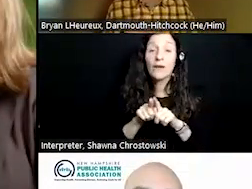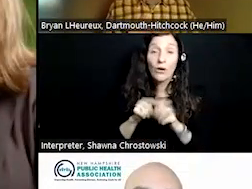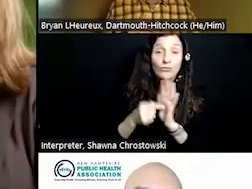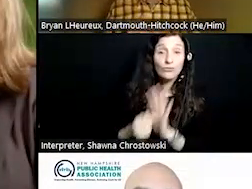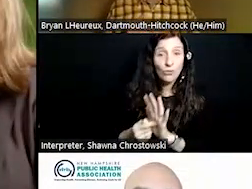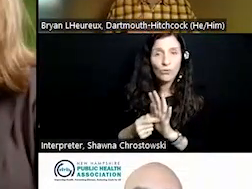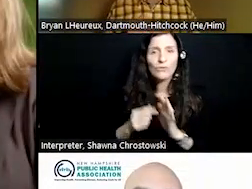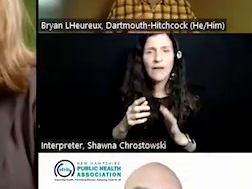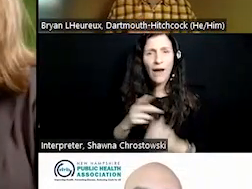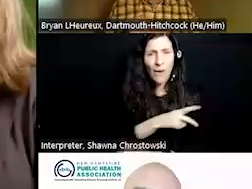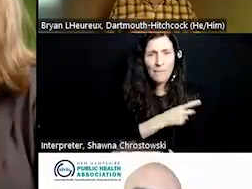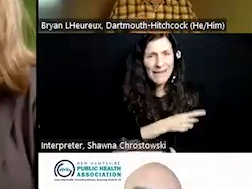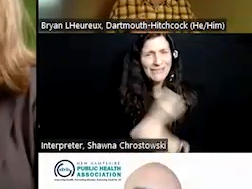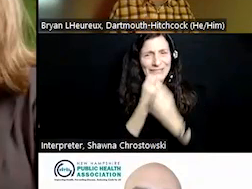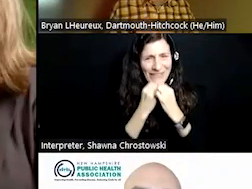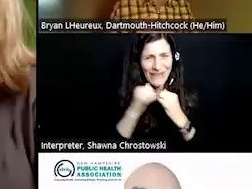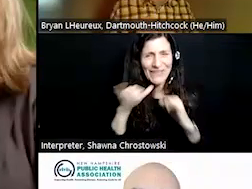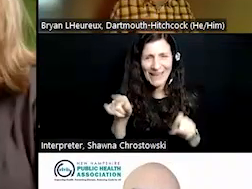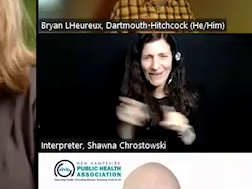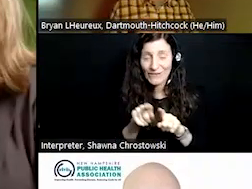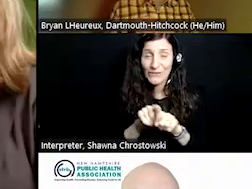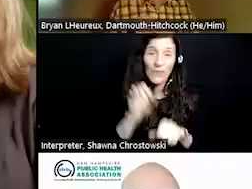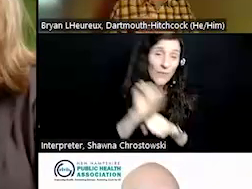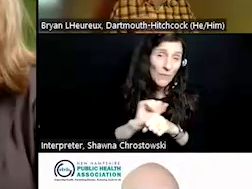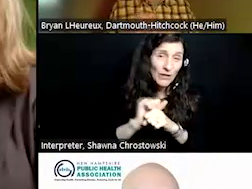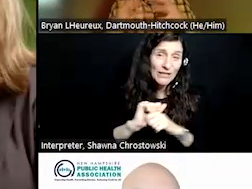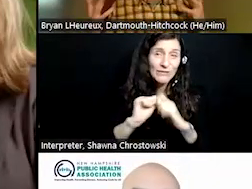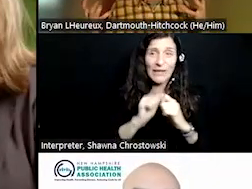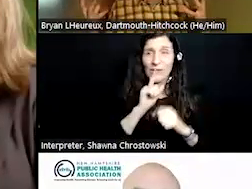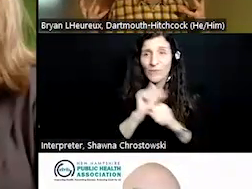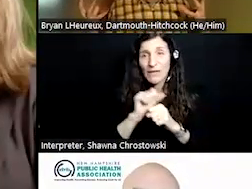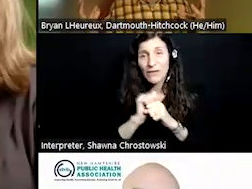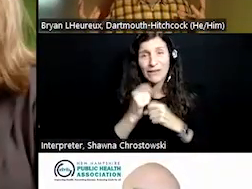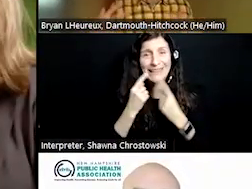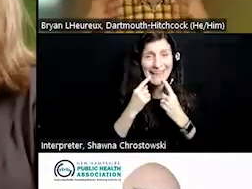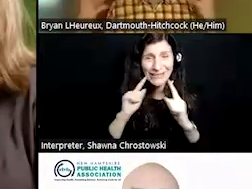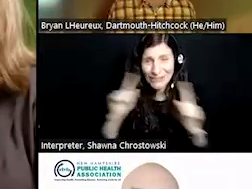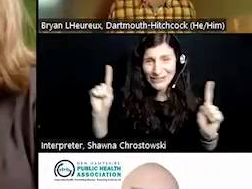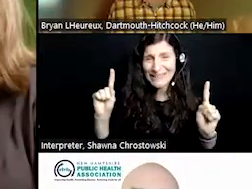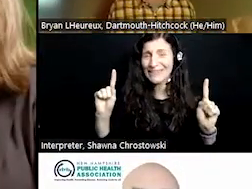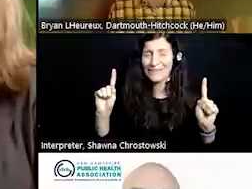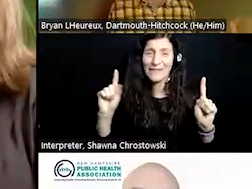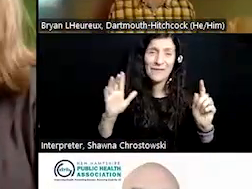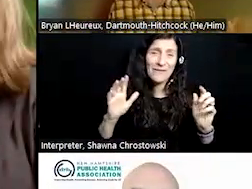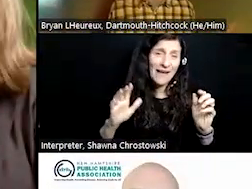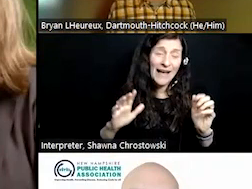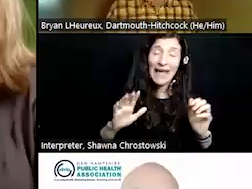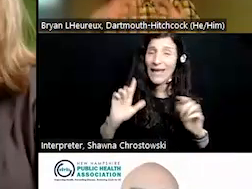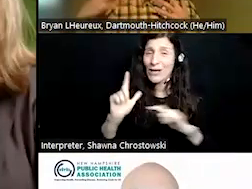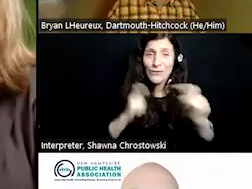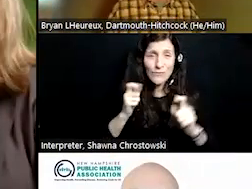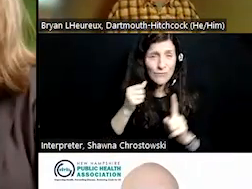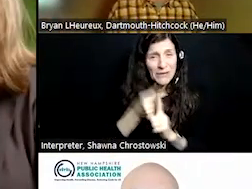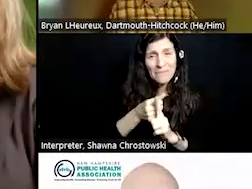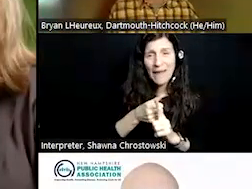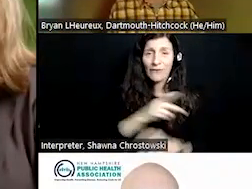that as well. And working together, we can really achieve a greater impact on patients' health by addressing